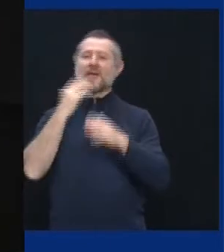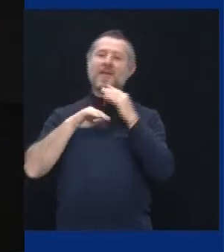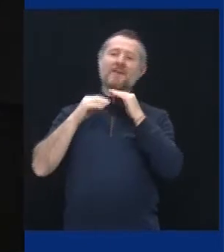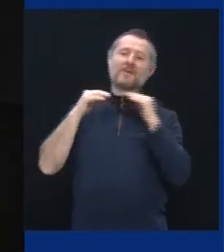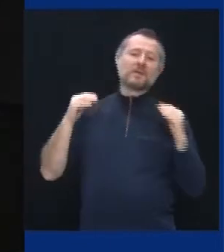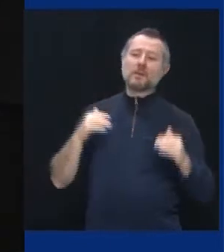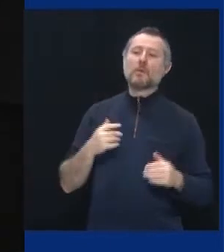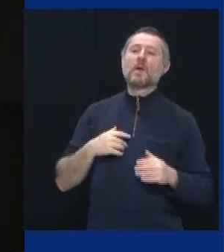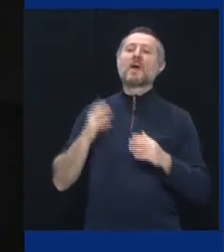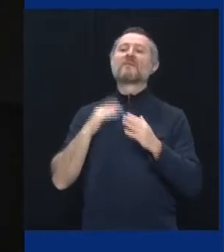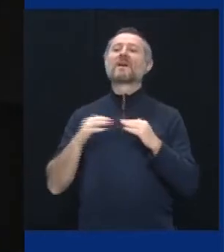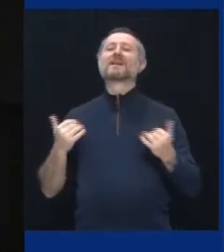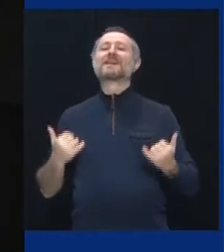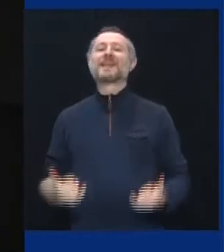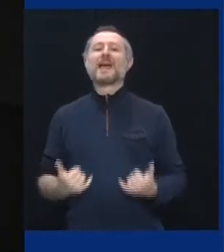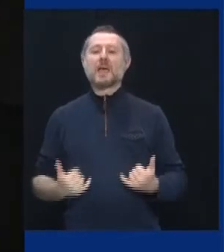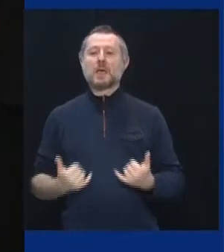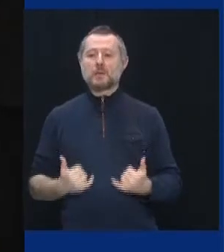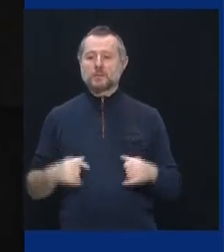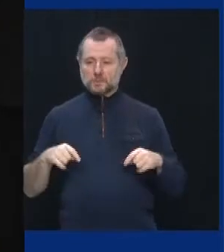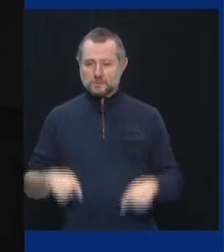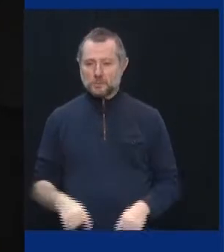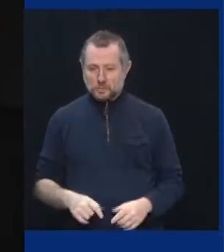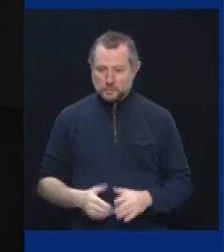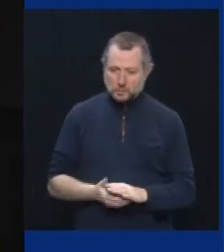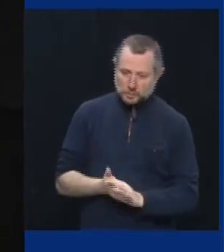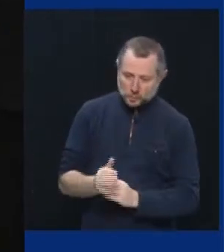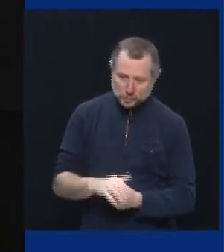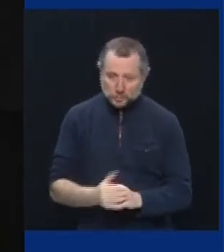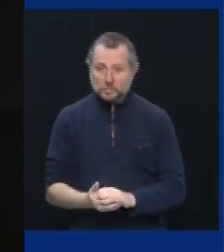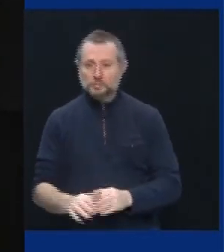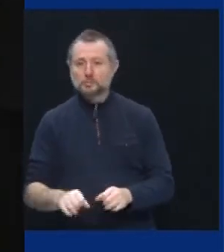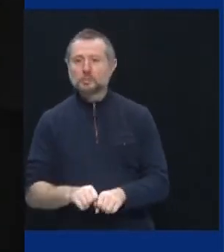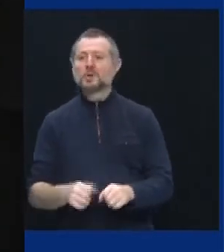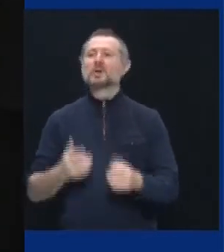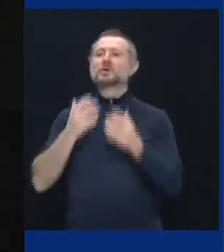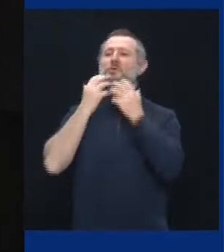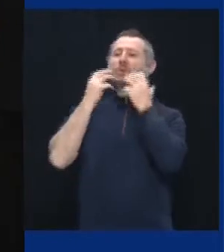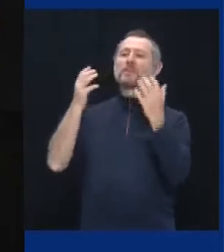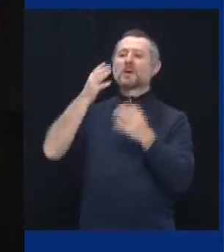able to put on our shoes and shout right down here. God bless you.